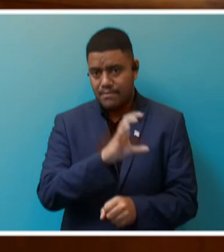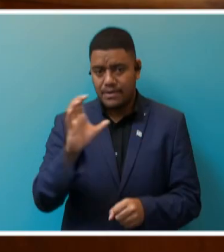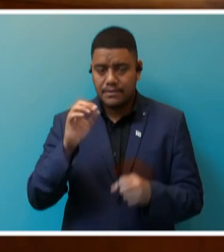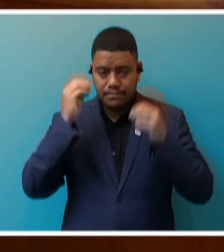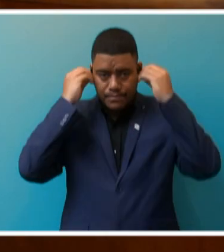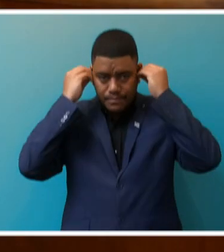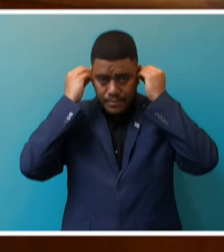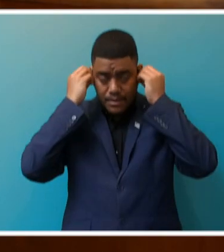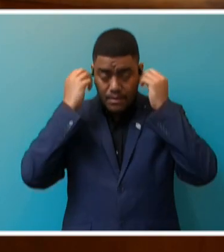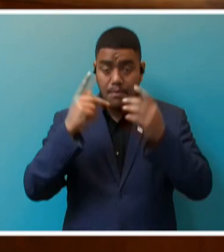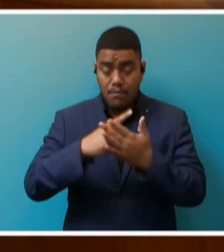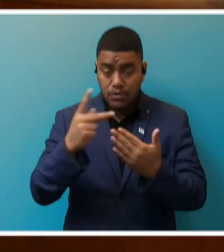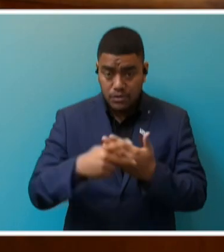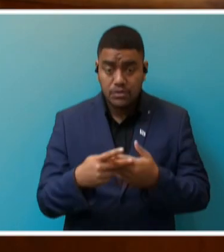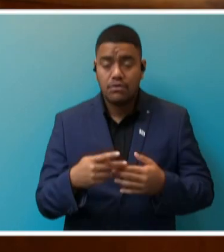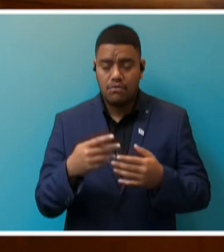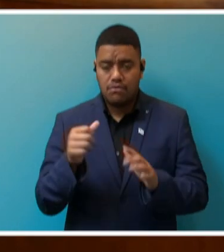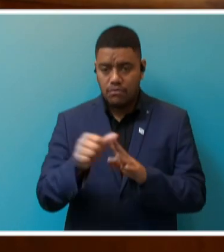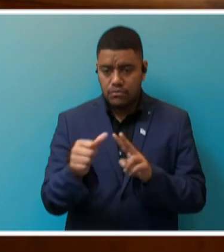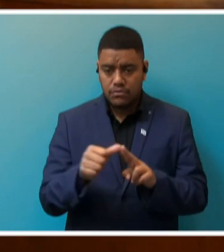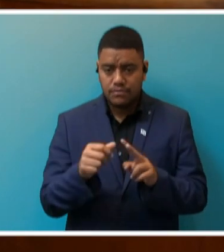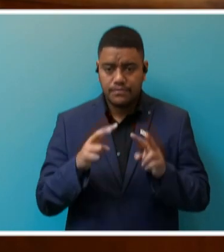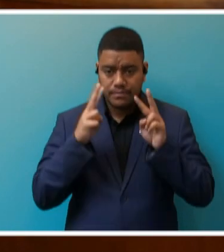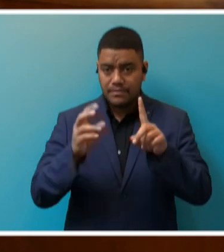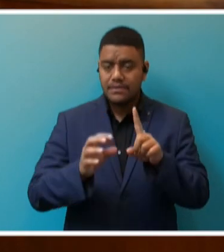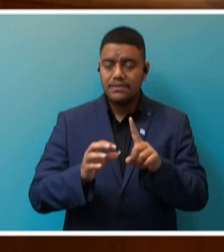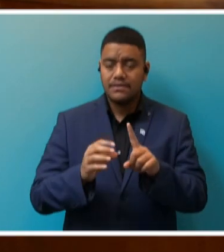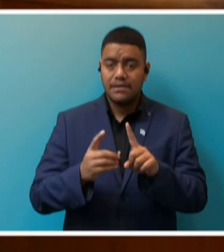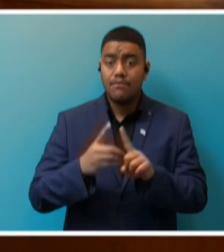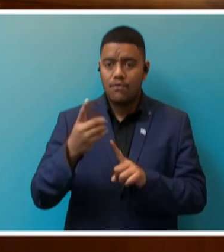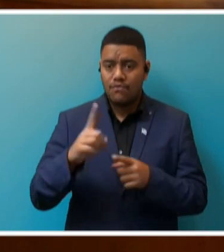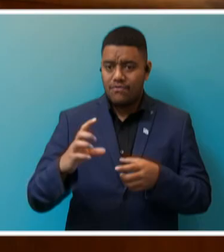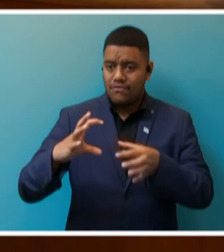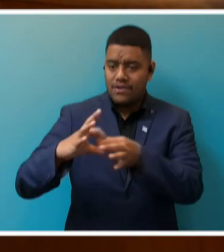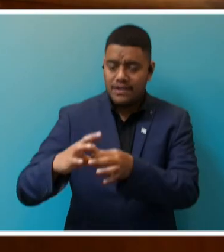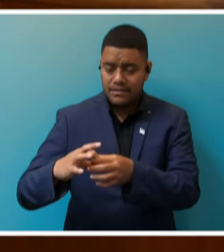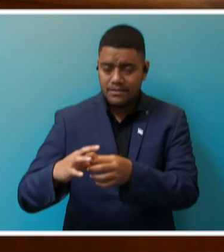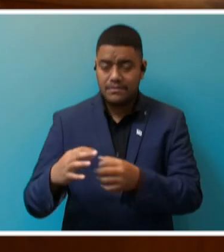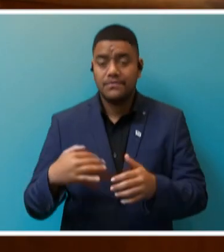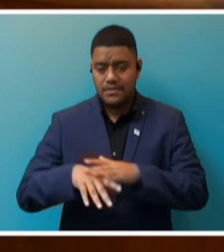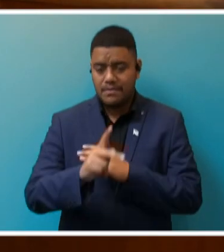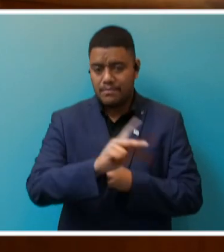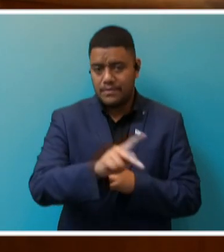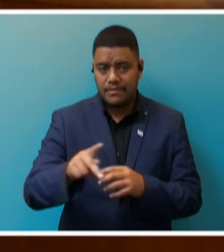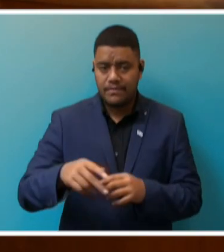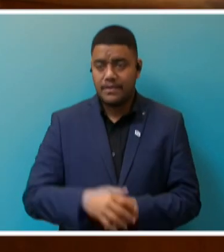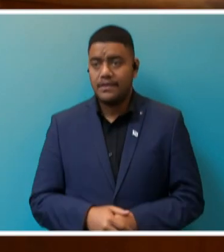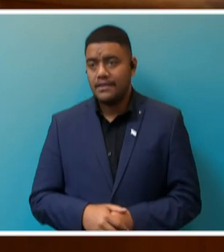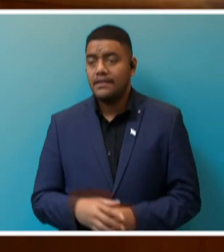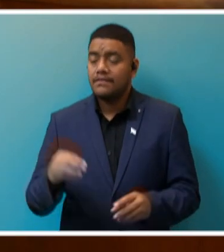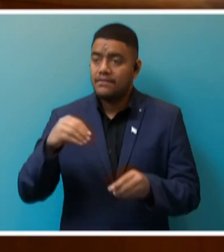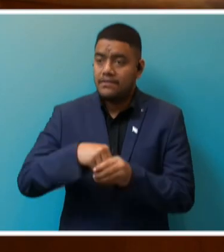The project also seeks to improve digital and physical connectivity across the region. That